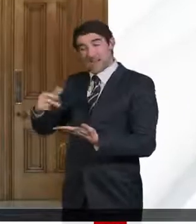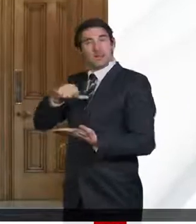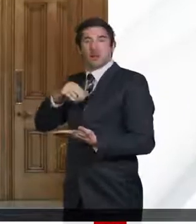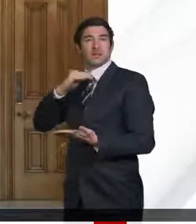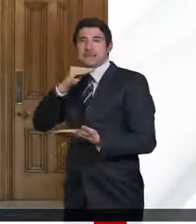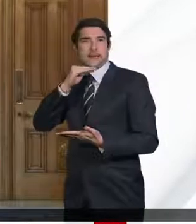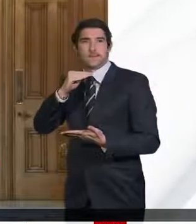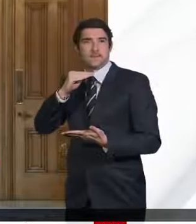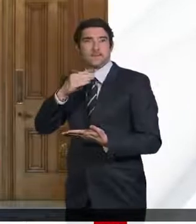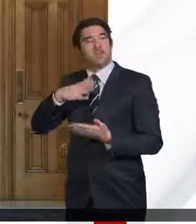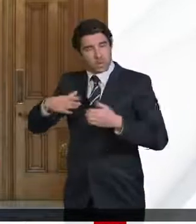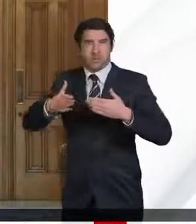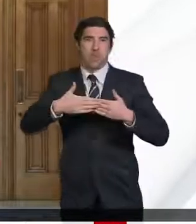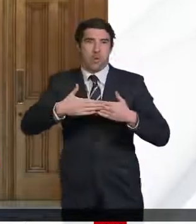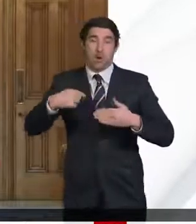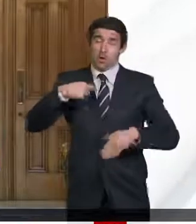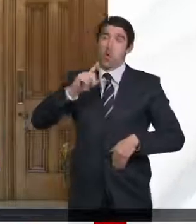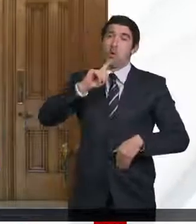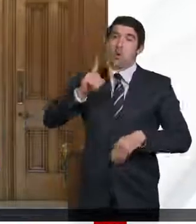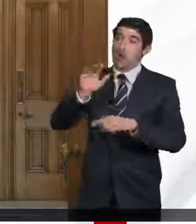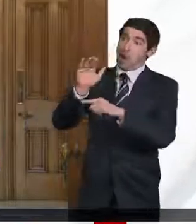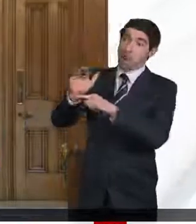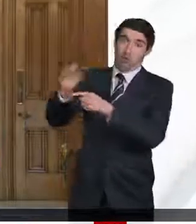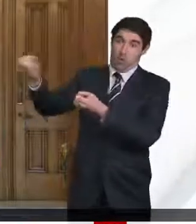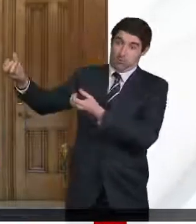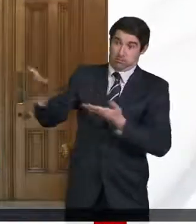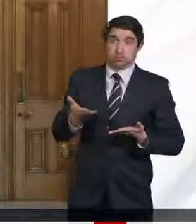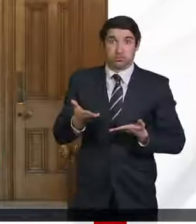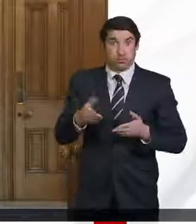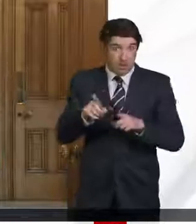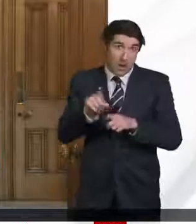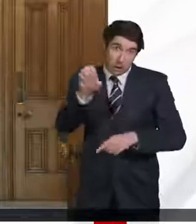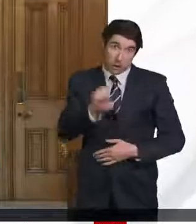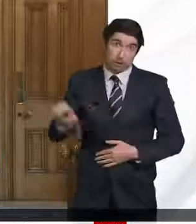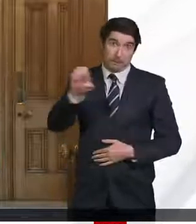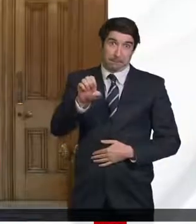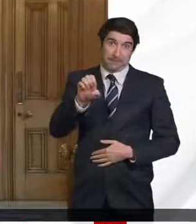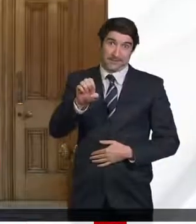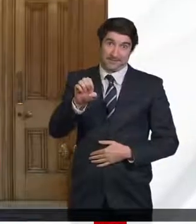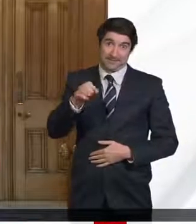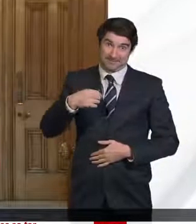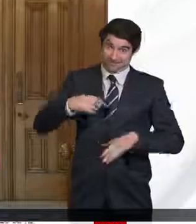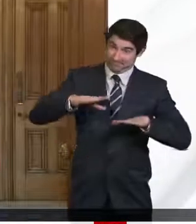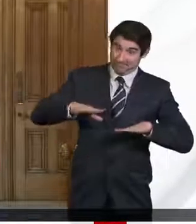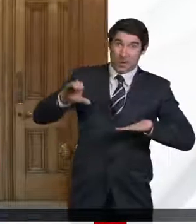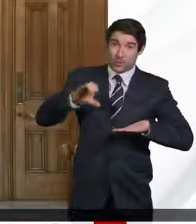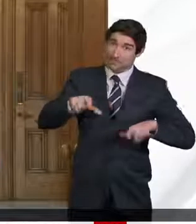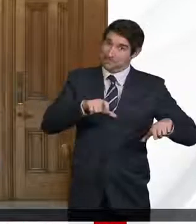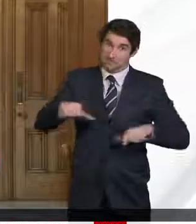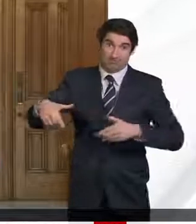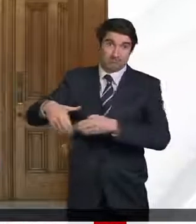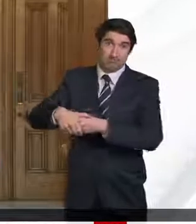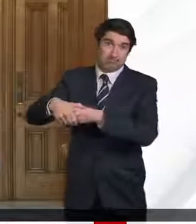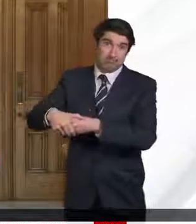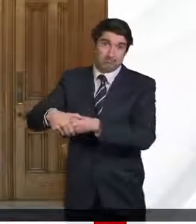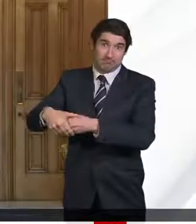more ventilators from abroad, including from EU nations. And it's also why we're developing new sources of supply